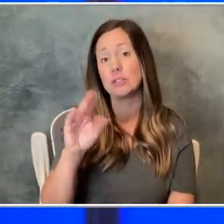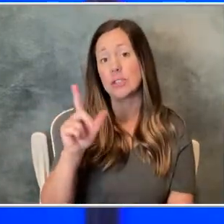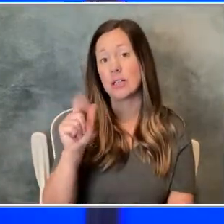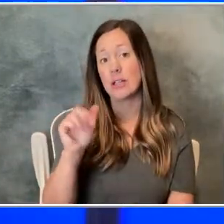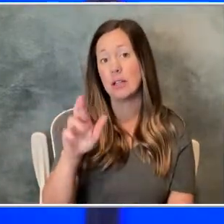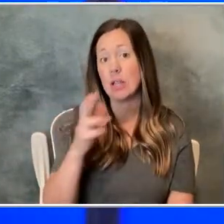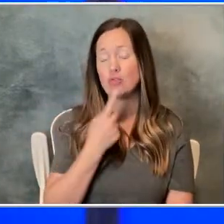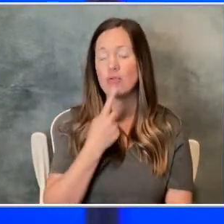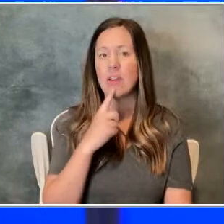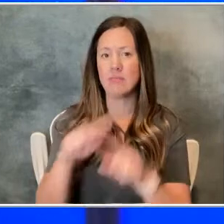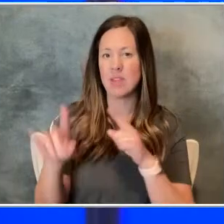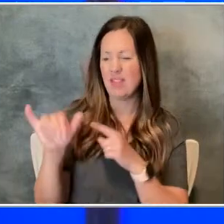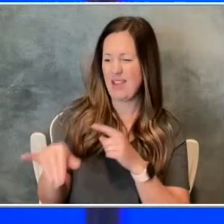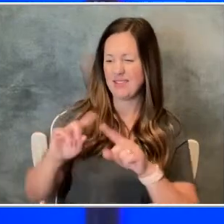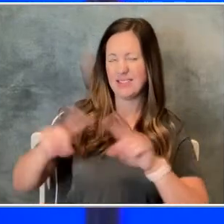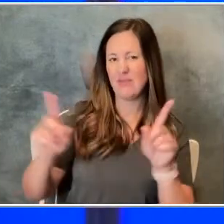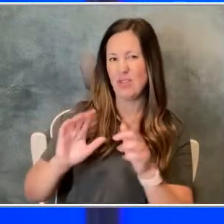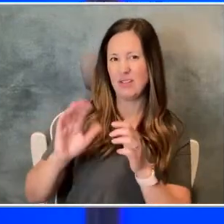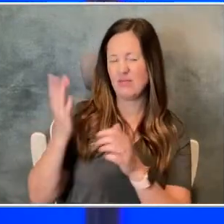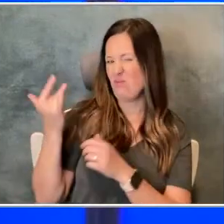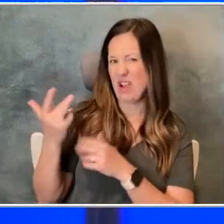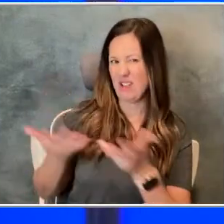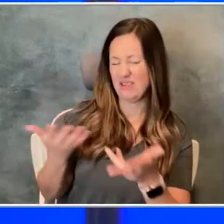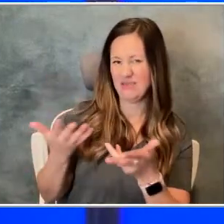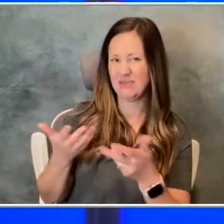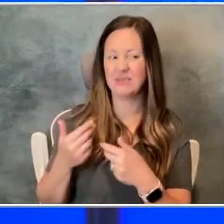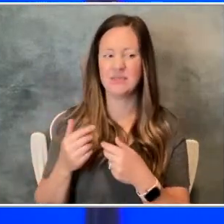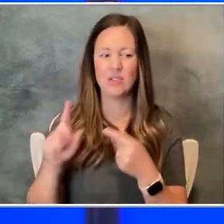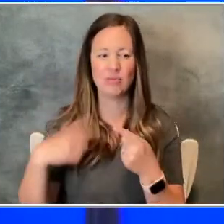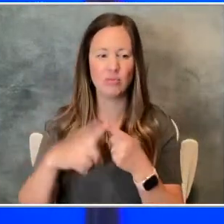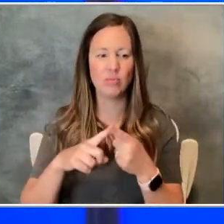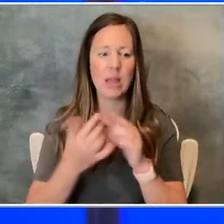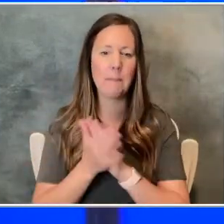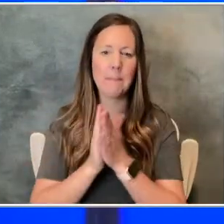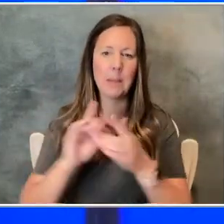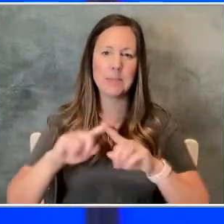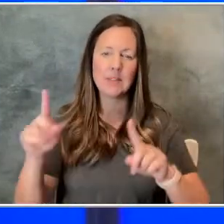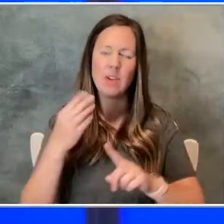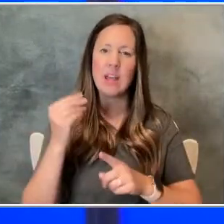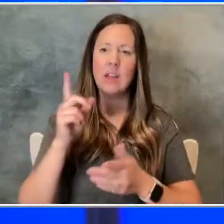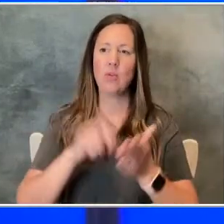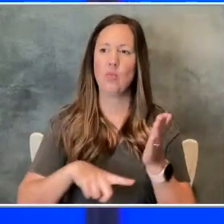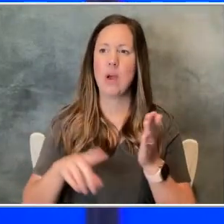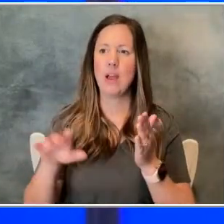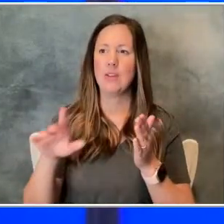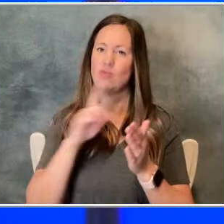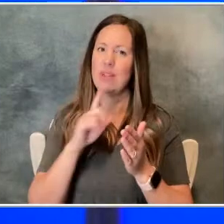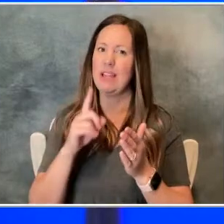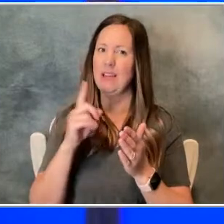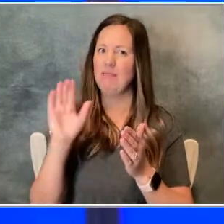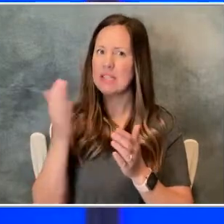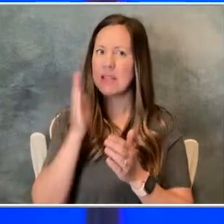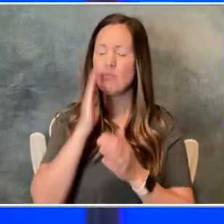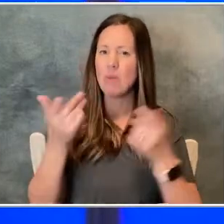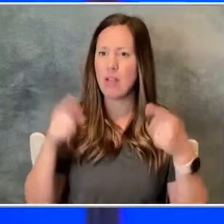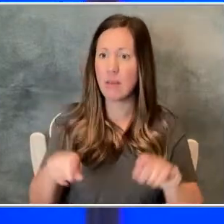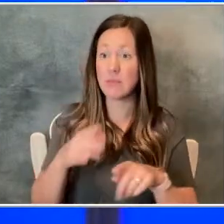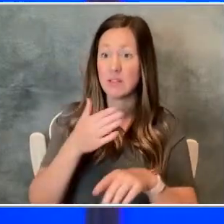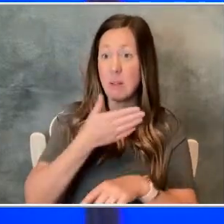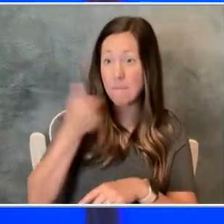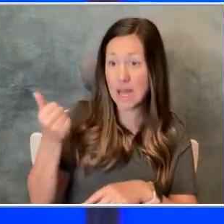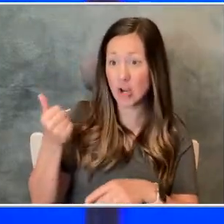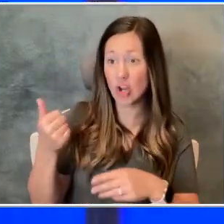different about this? Why is this different? When did it become different? And what's sort of the trajectory? Is it getting better, worse? Are different